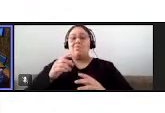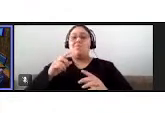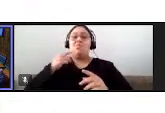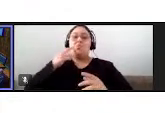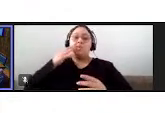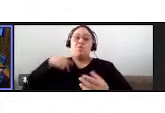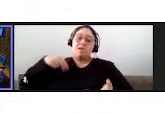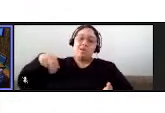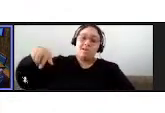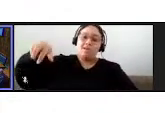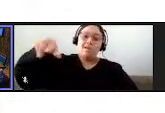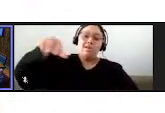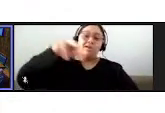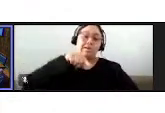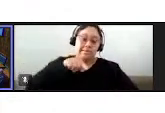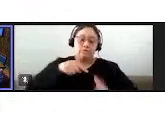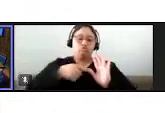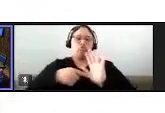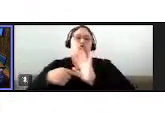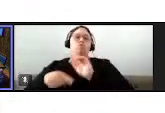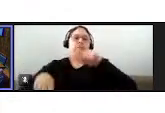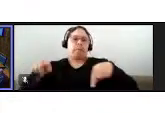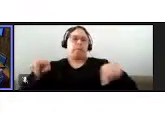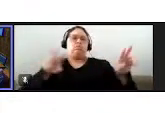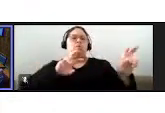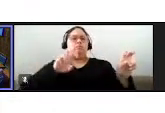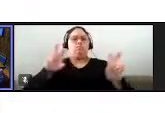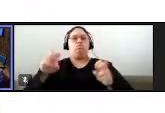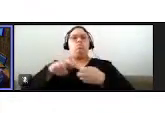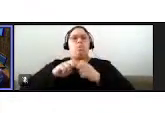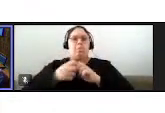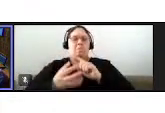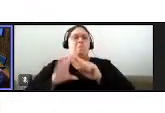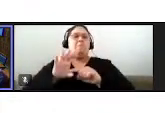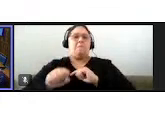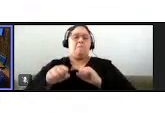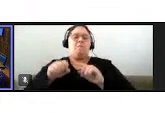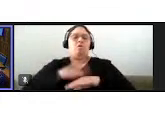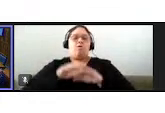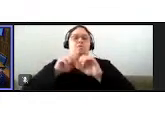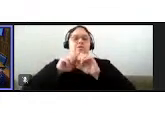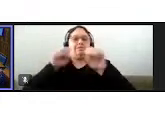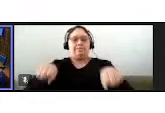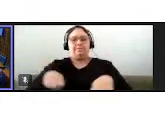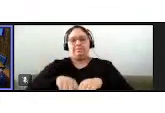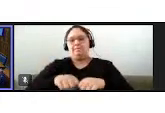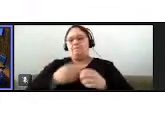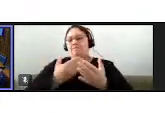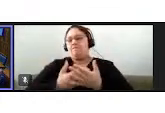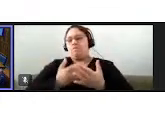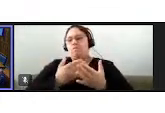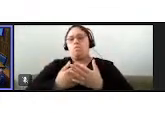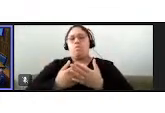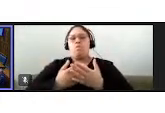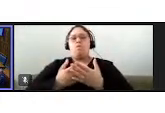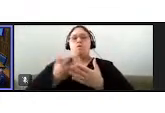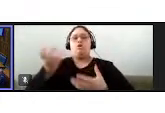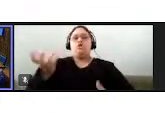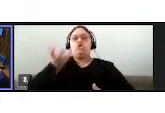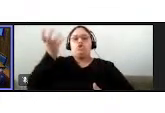there are various issues that we are detecting on the system in terms of the smoke